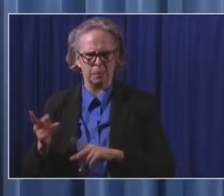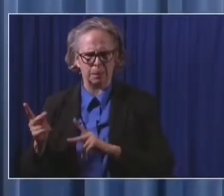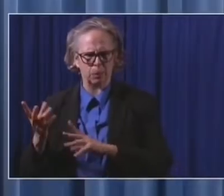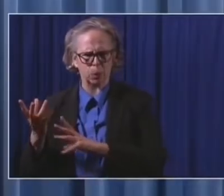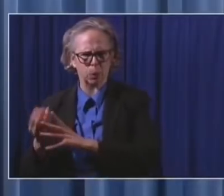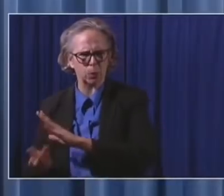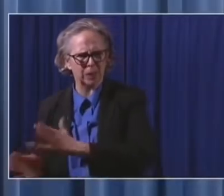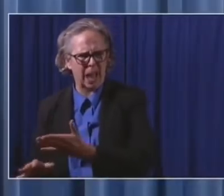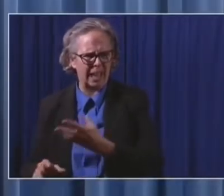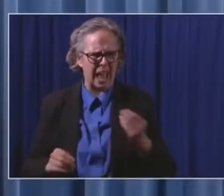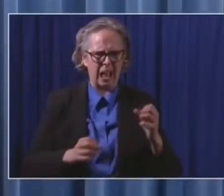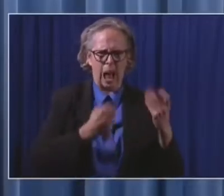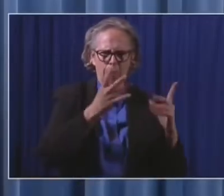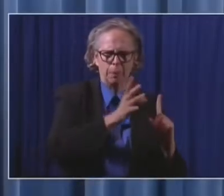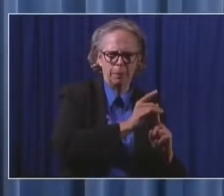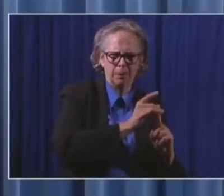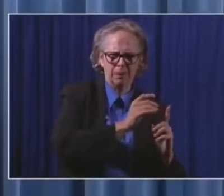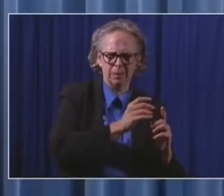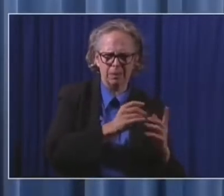that I would